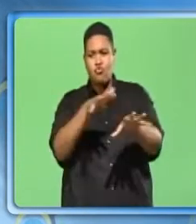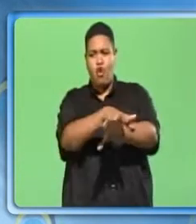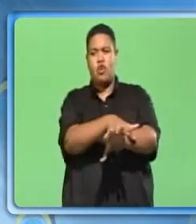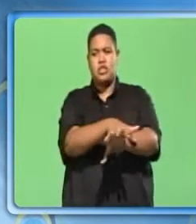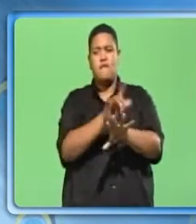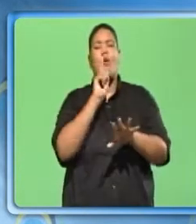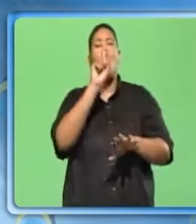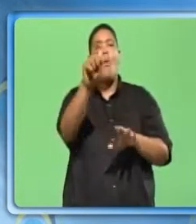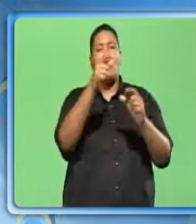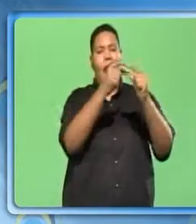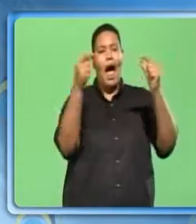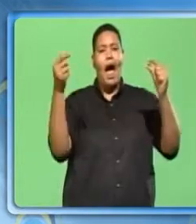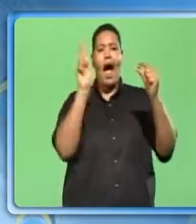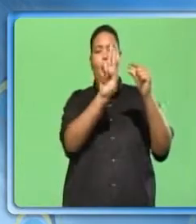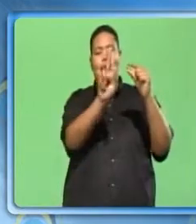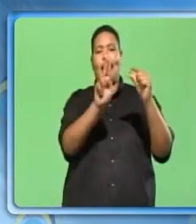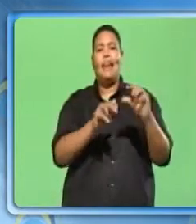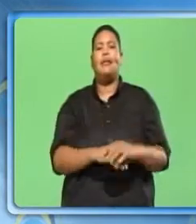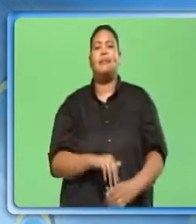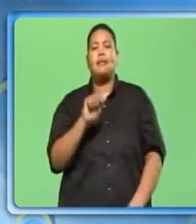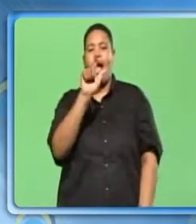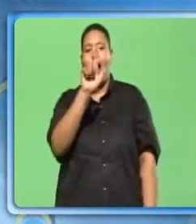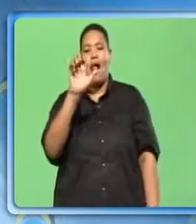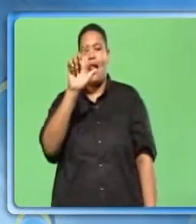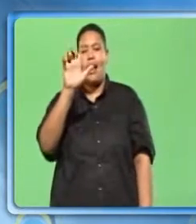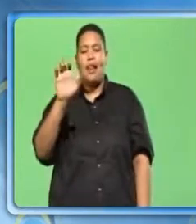of alleles.